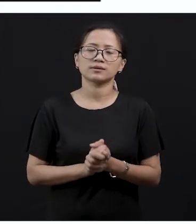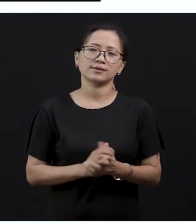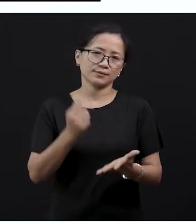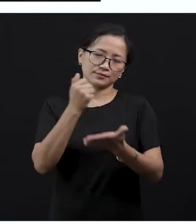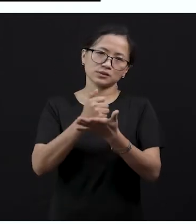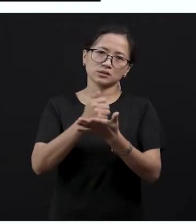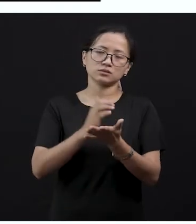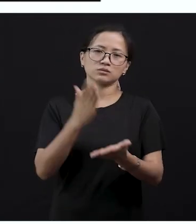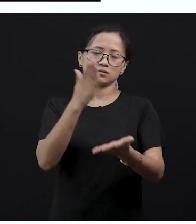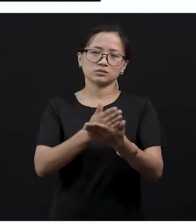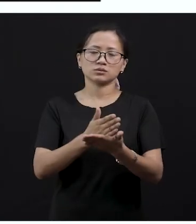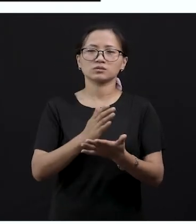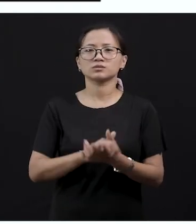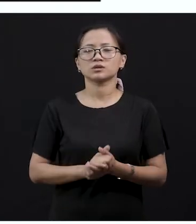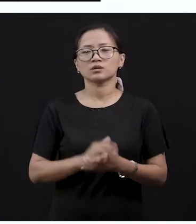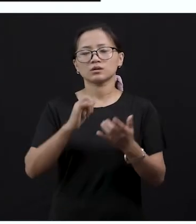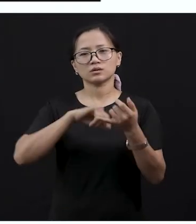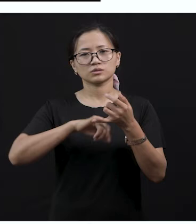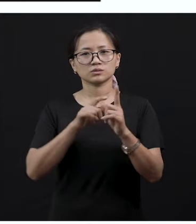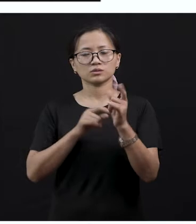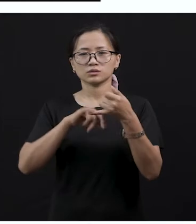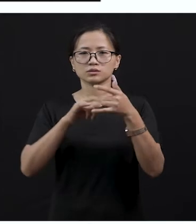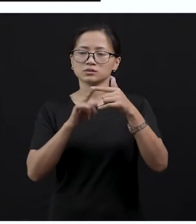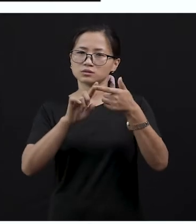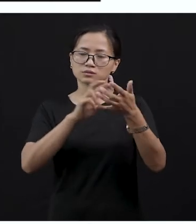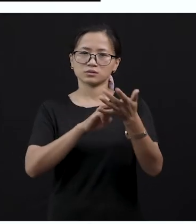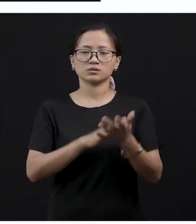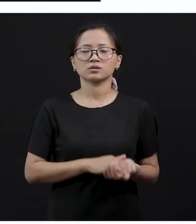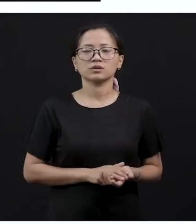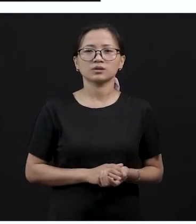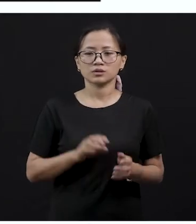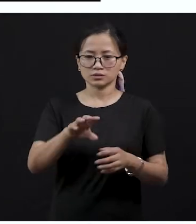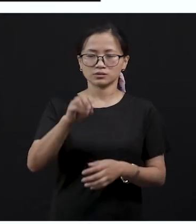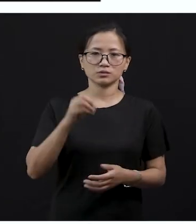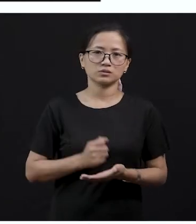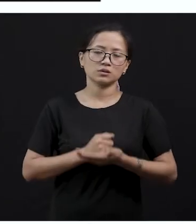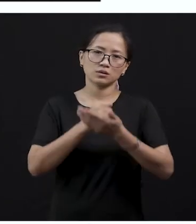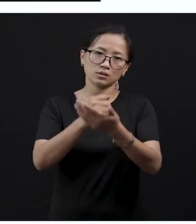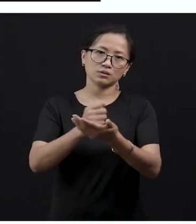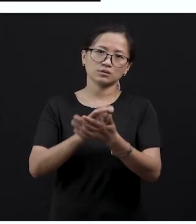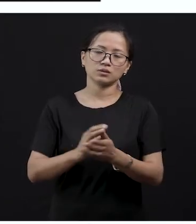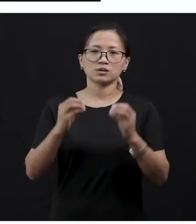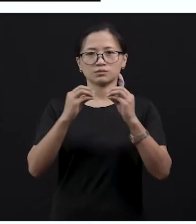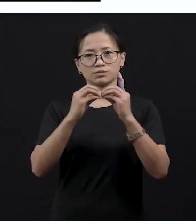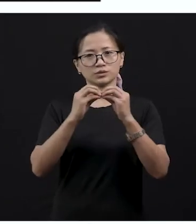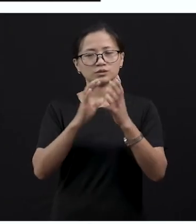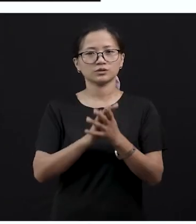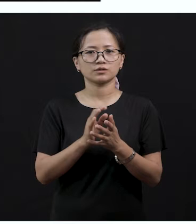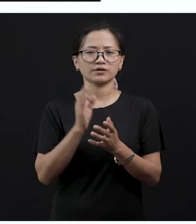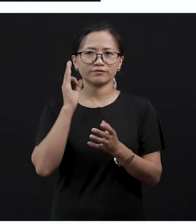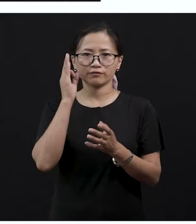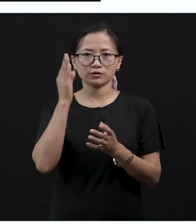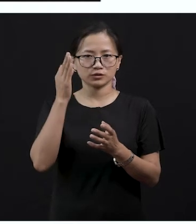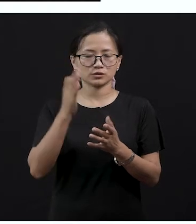he decided to stop this system. So, in order to do that, he took the help of the Britishers.